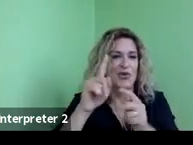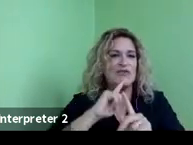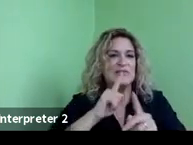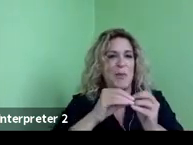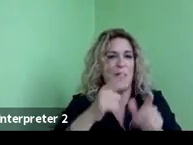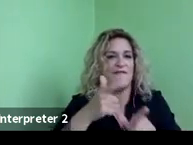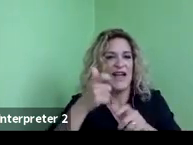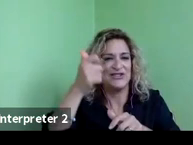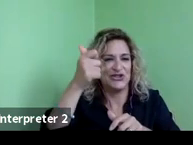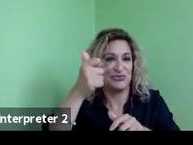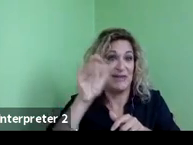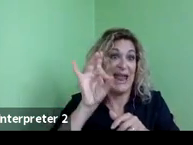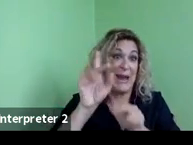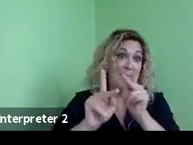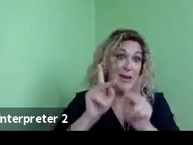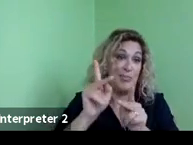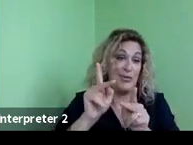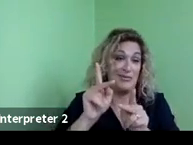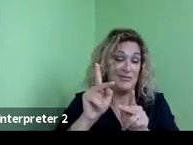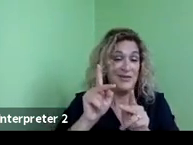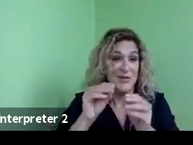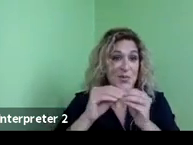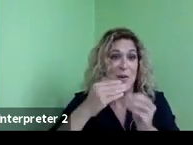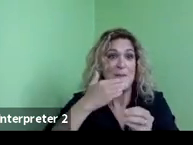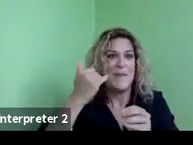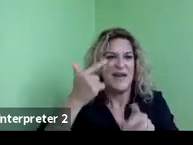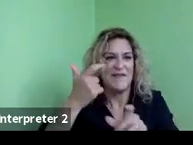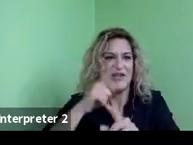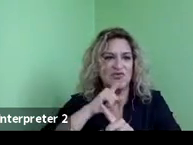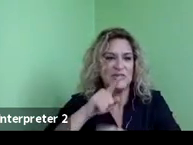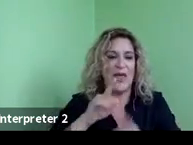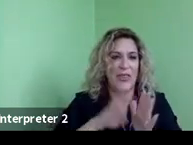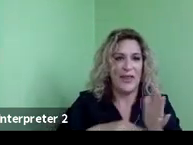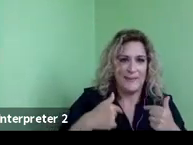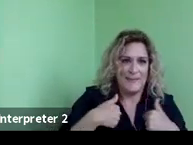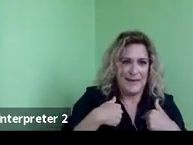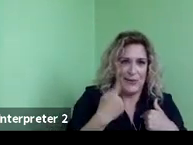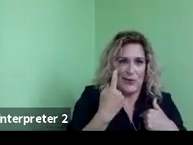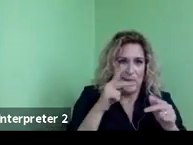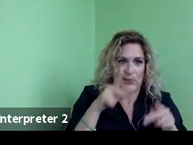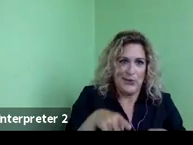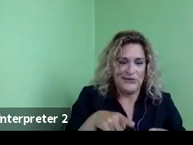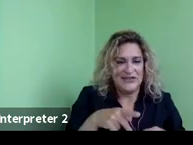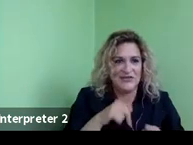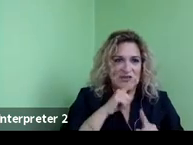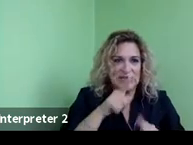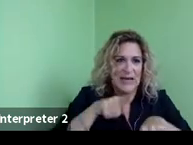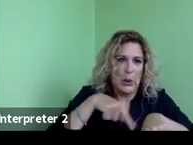the whole team if it's really time sensitive. But I'm also happy to take individual technical assistance requests as